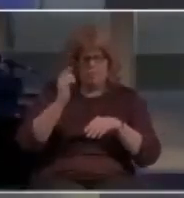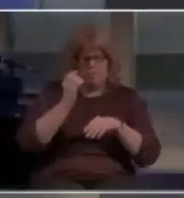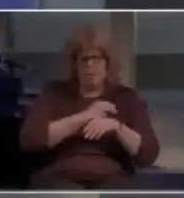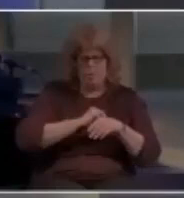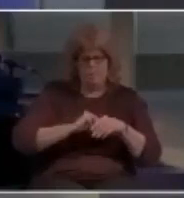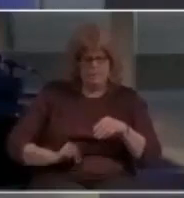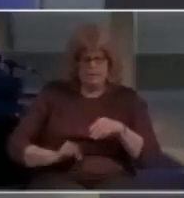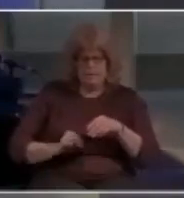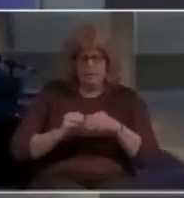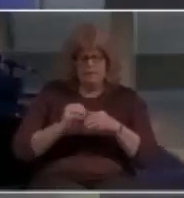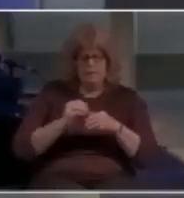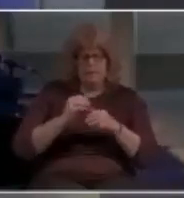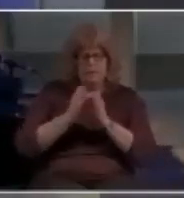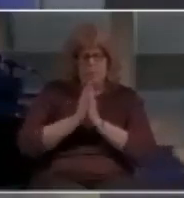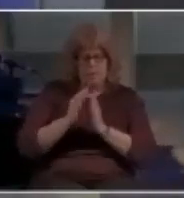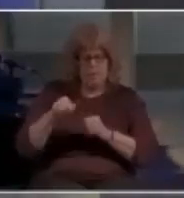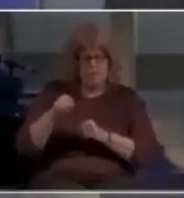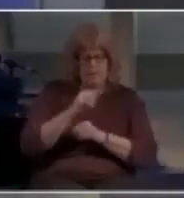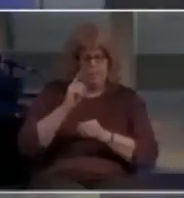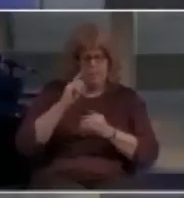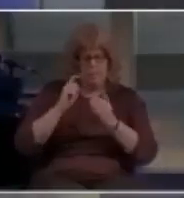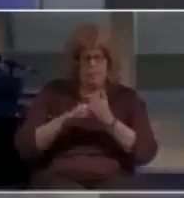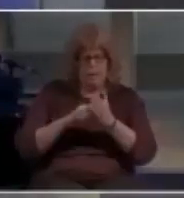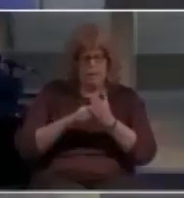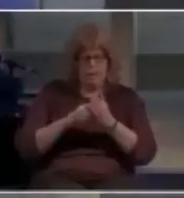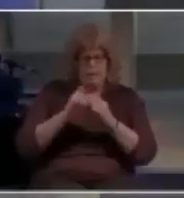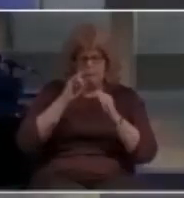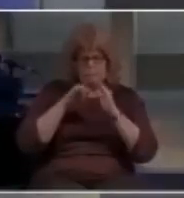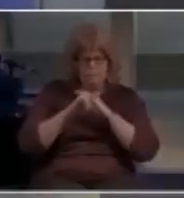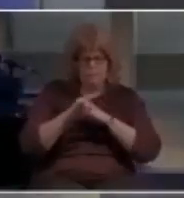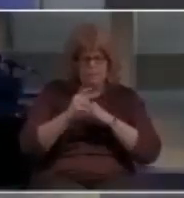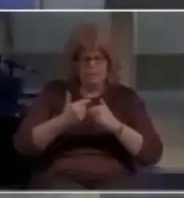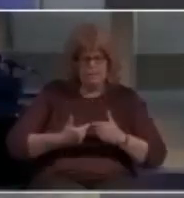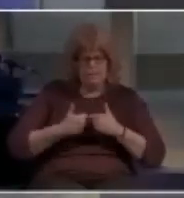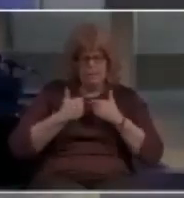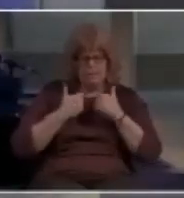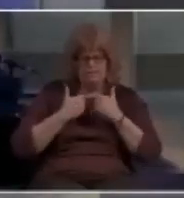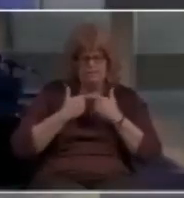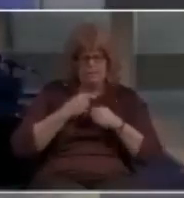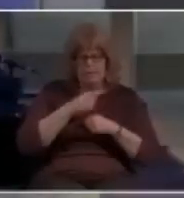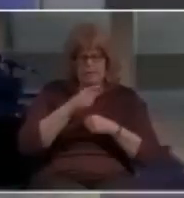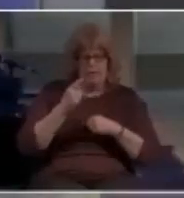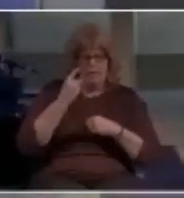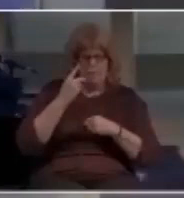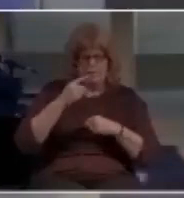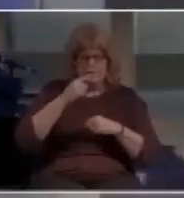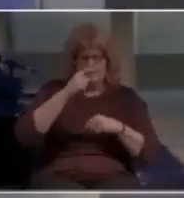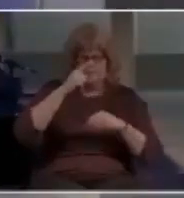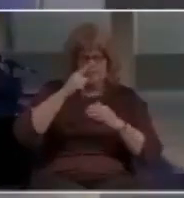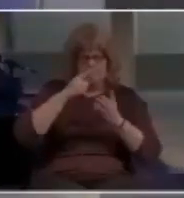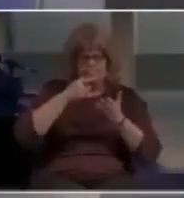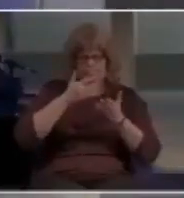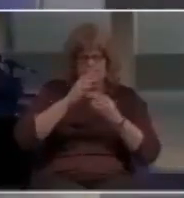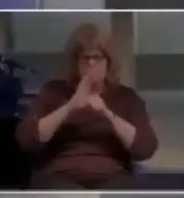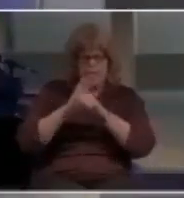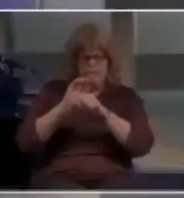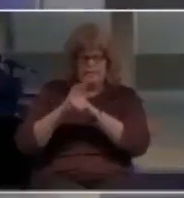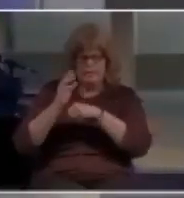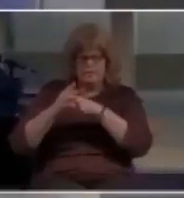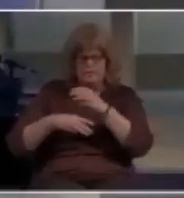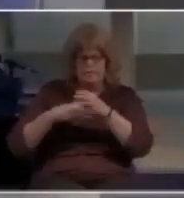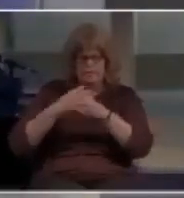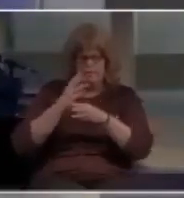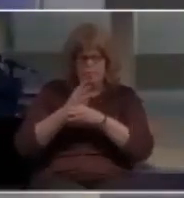Messiah, that they would recognize the deception under which they live. They would see the shallowness of the promises that are made